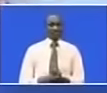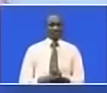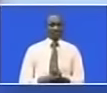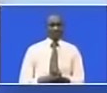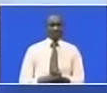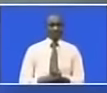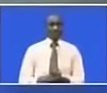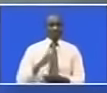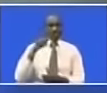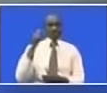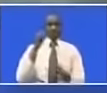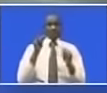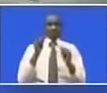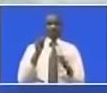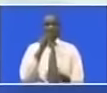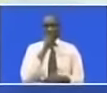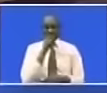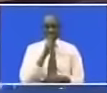News, Dar es Salaam, Tanzania.